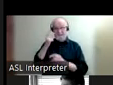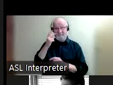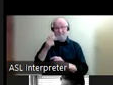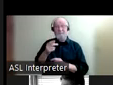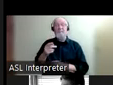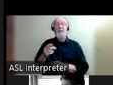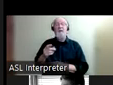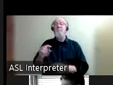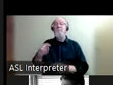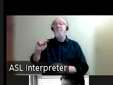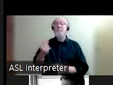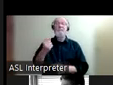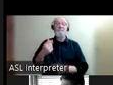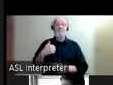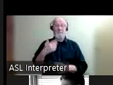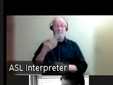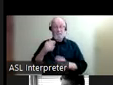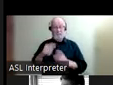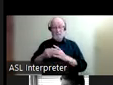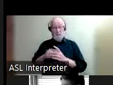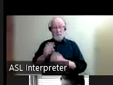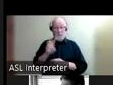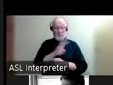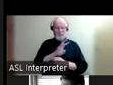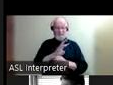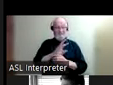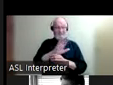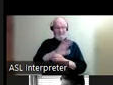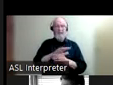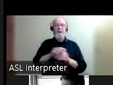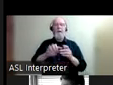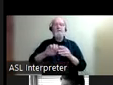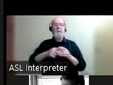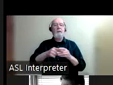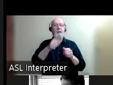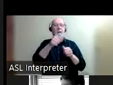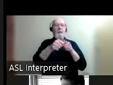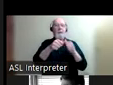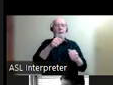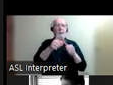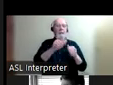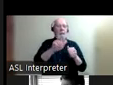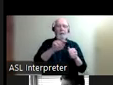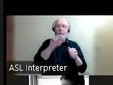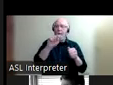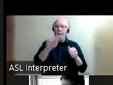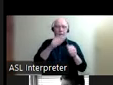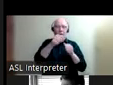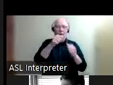in my role here on the West Coast, I got a map out and started to put a pin in every location that we have